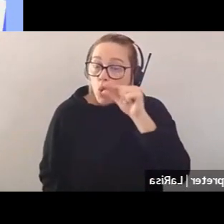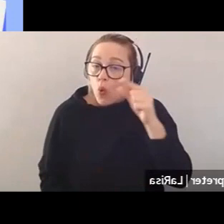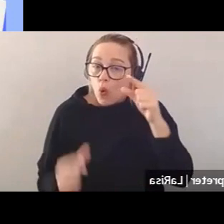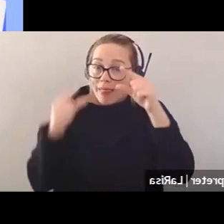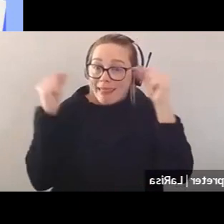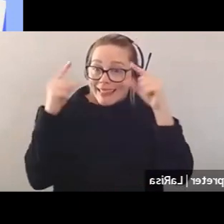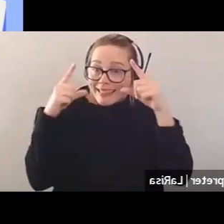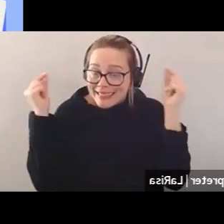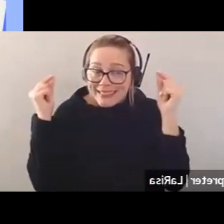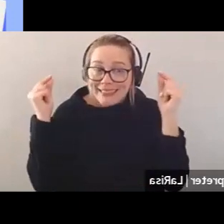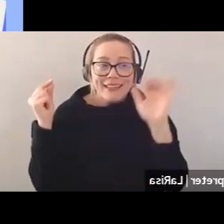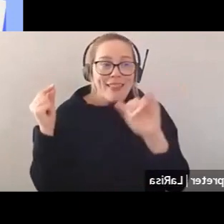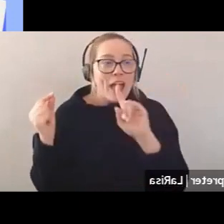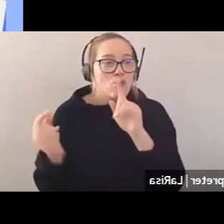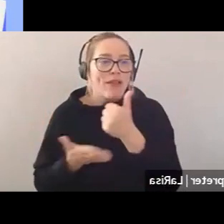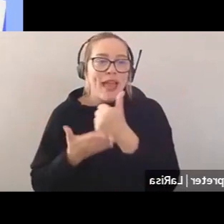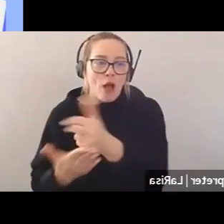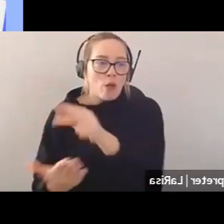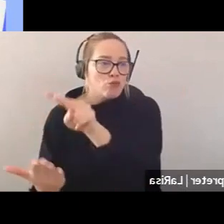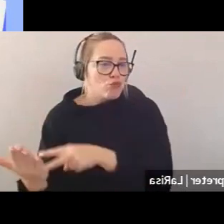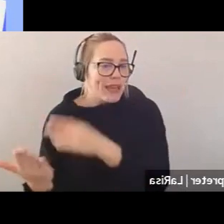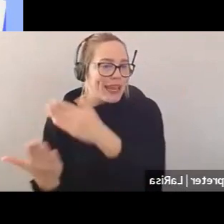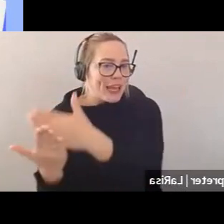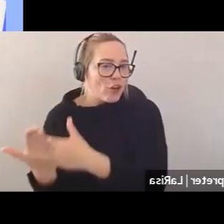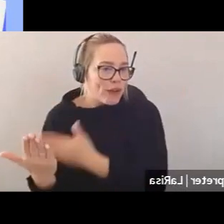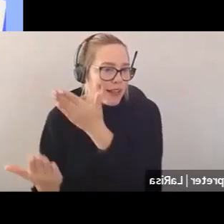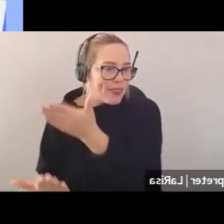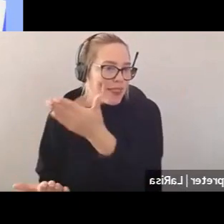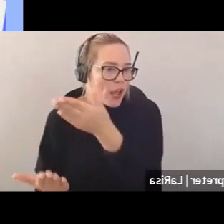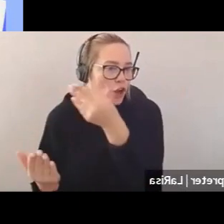use the Fig app, Food is Good,